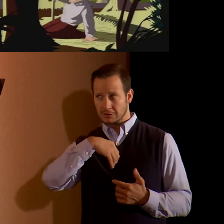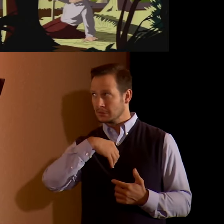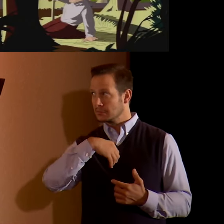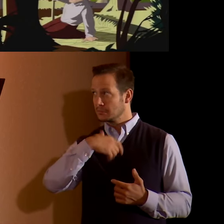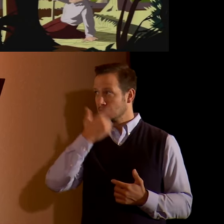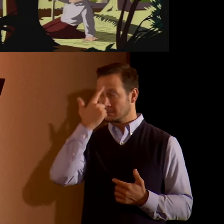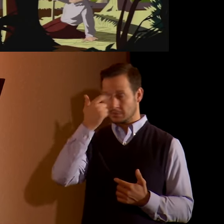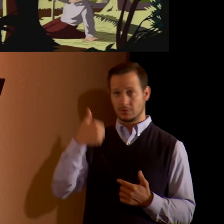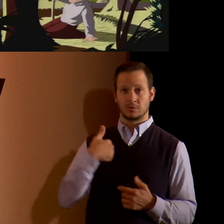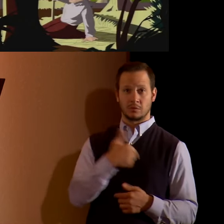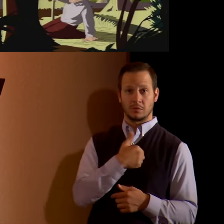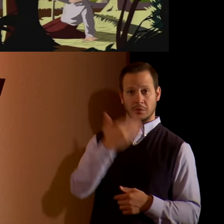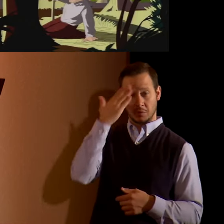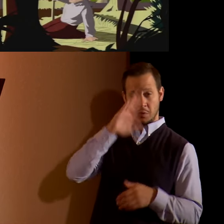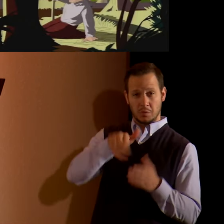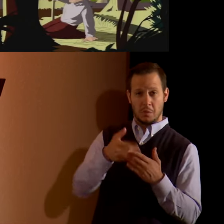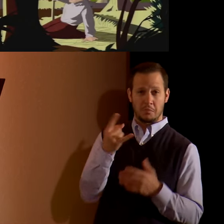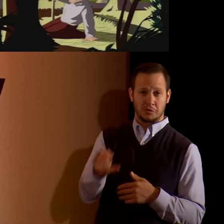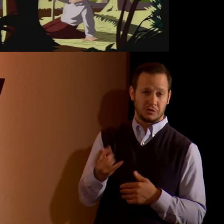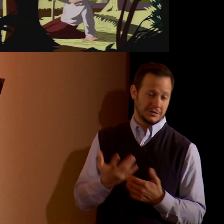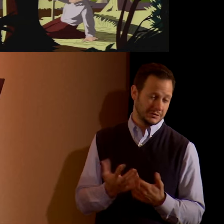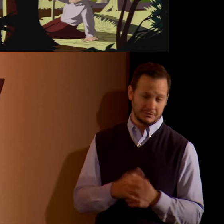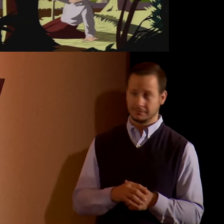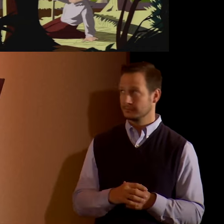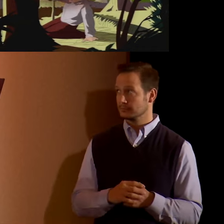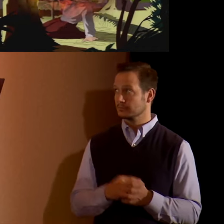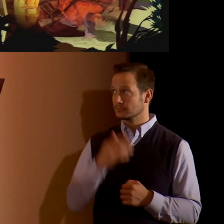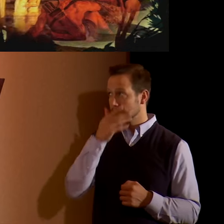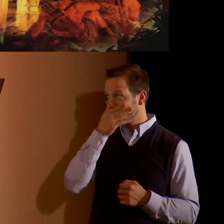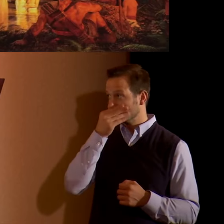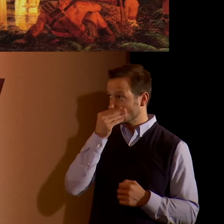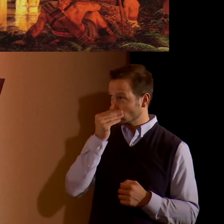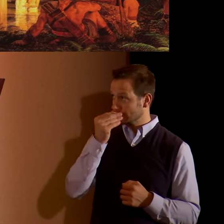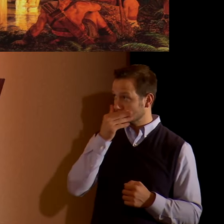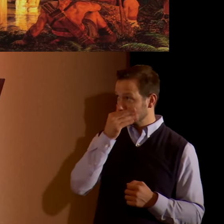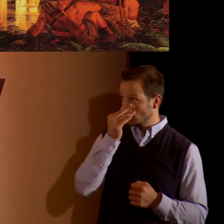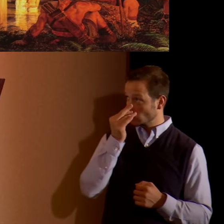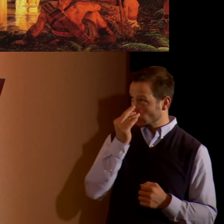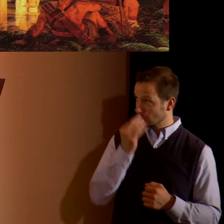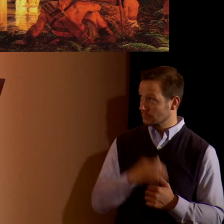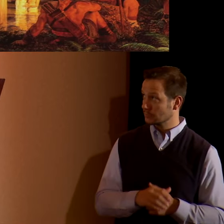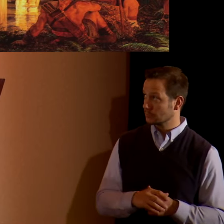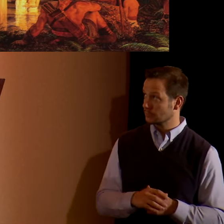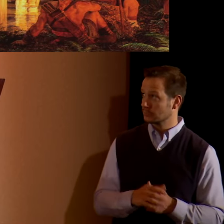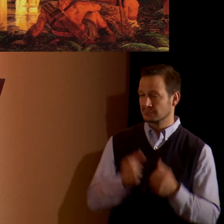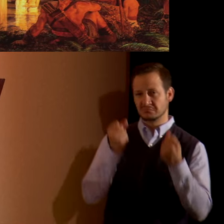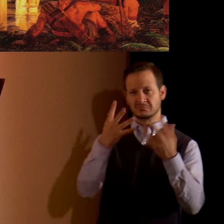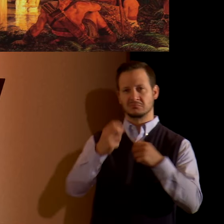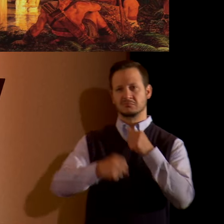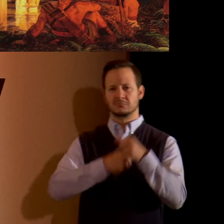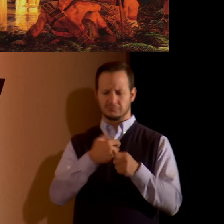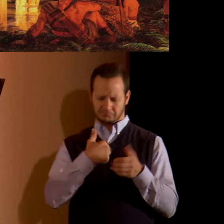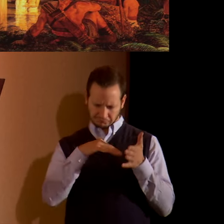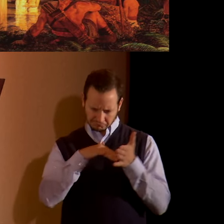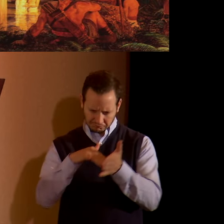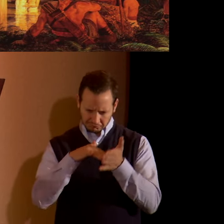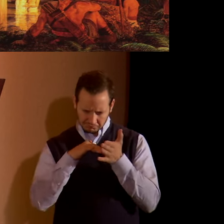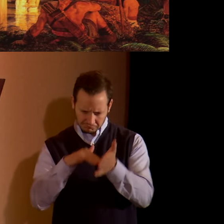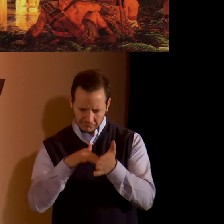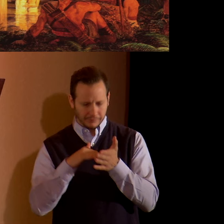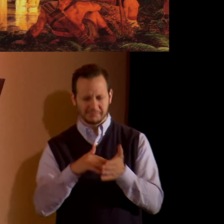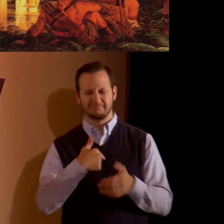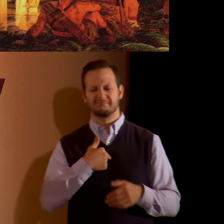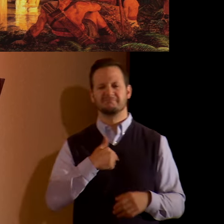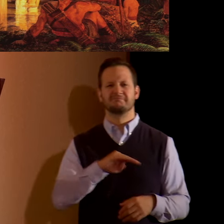we know it's all bullshit. After years of study, I am